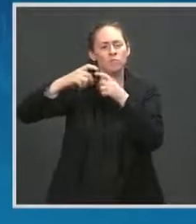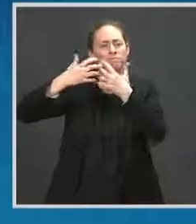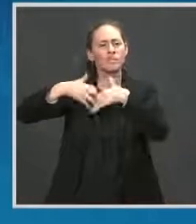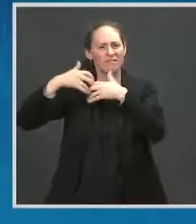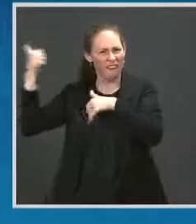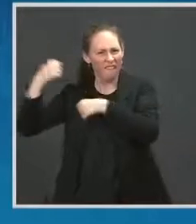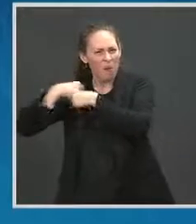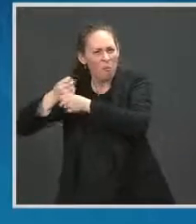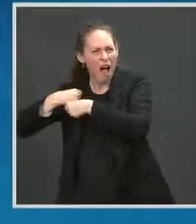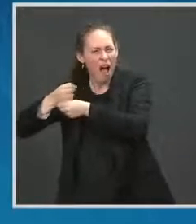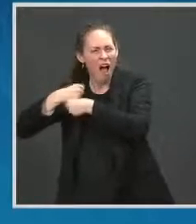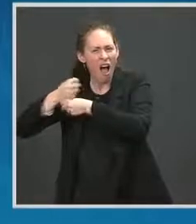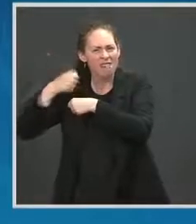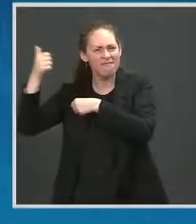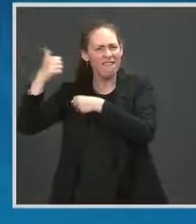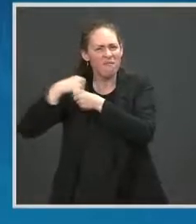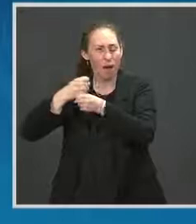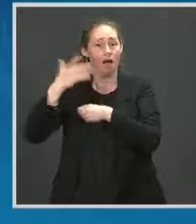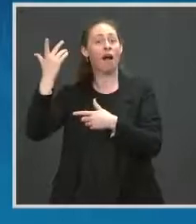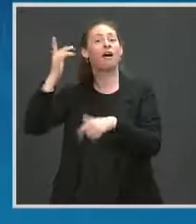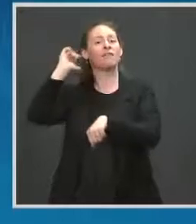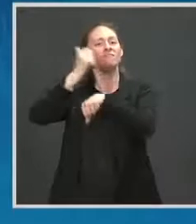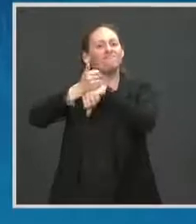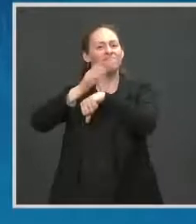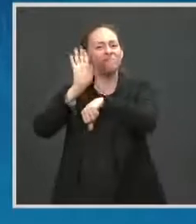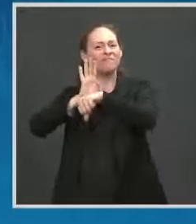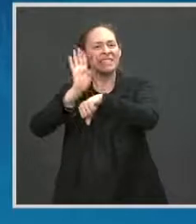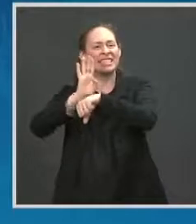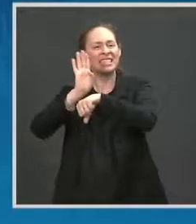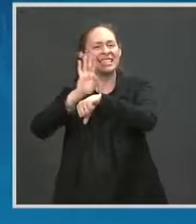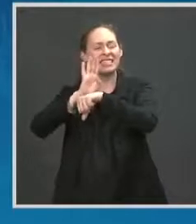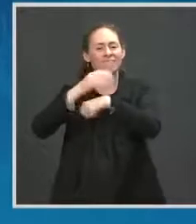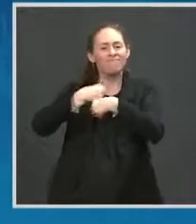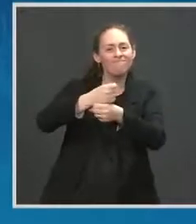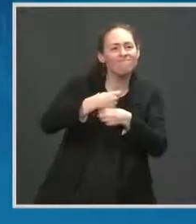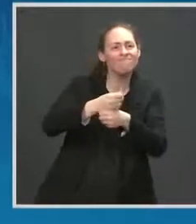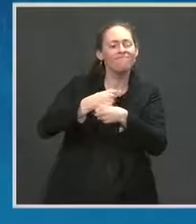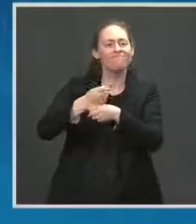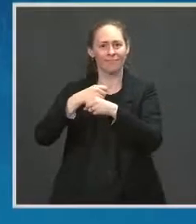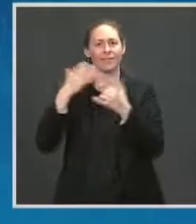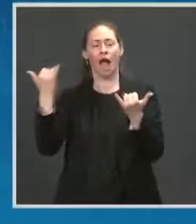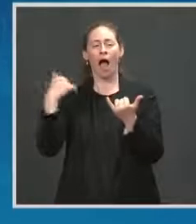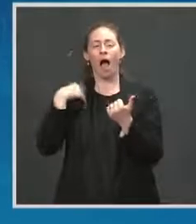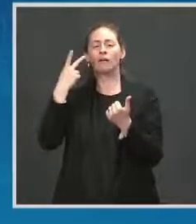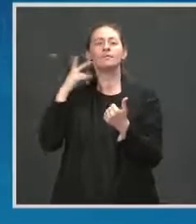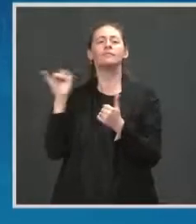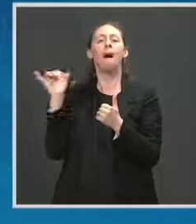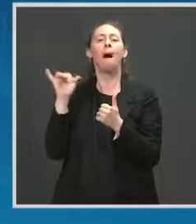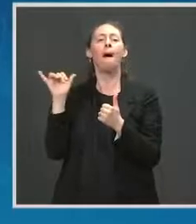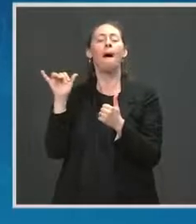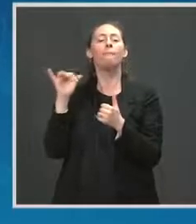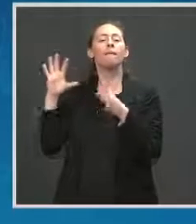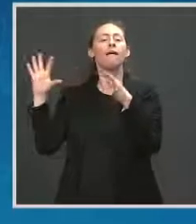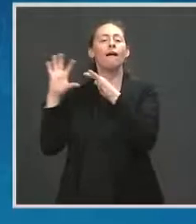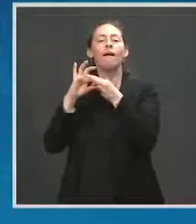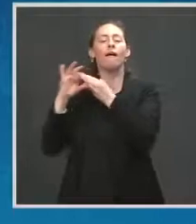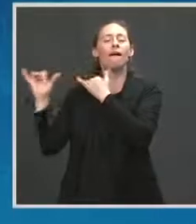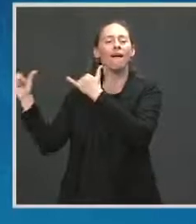own business. The machines I saw in the shop here brought a sense of nostalgia and pride in my